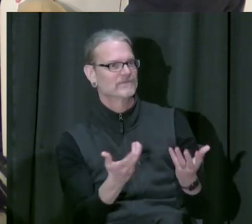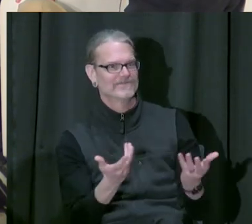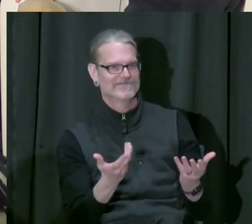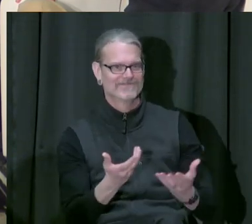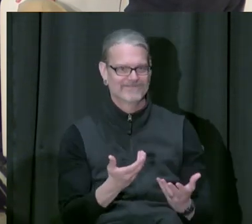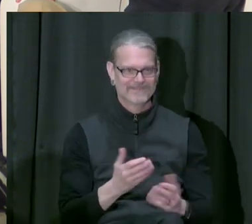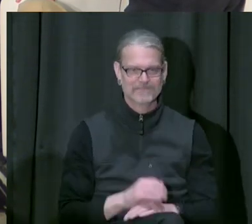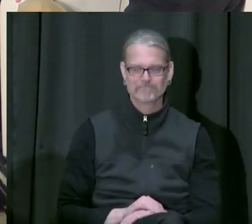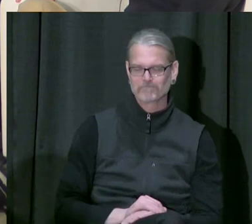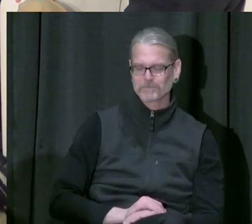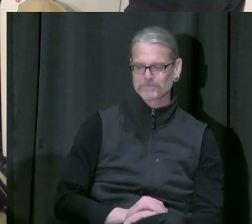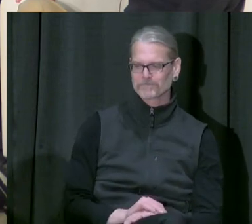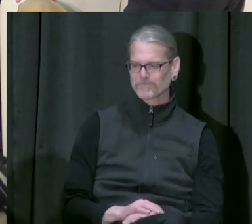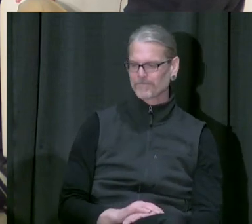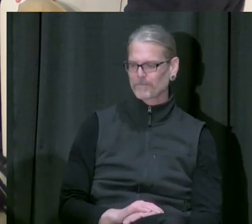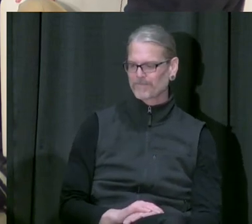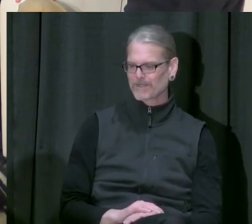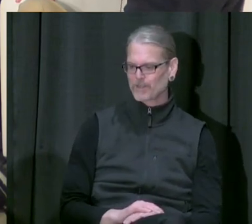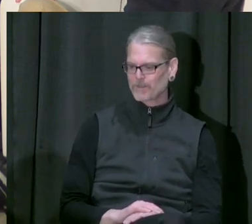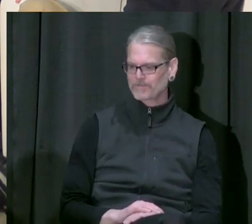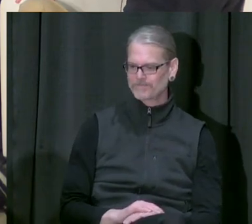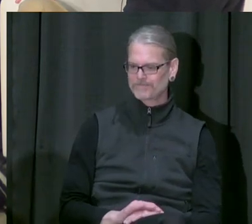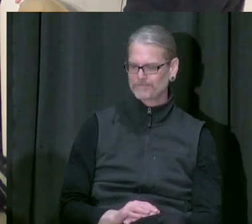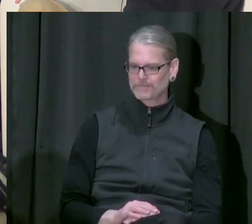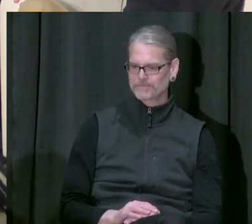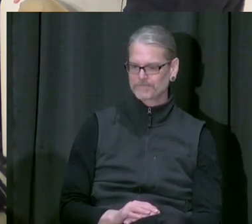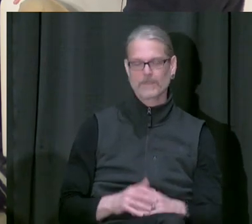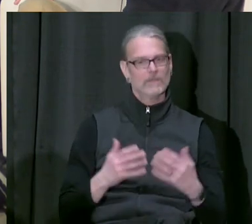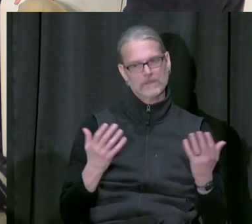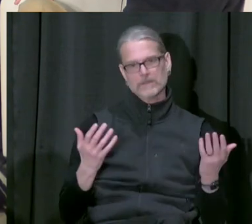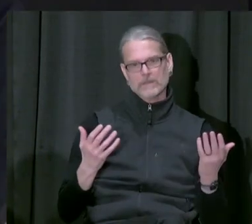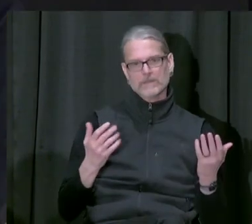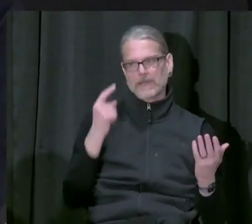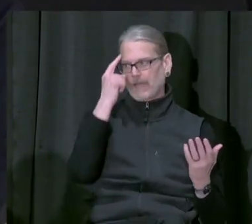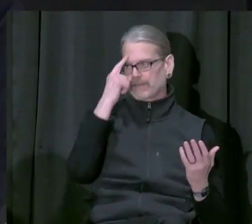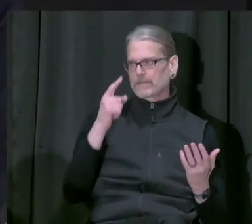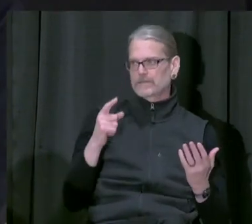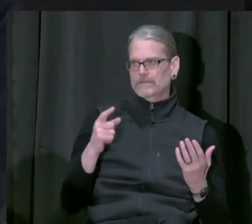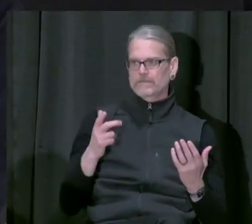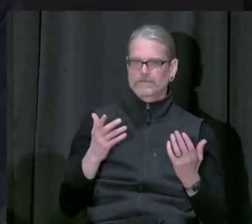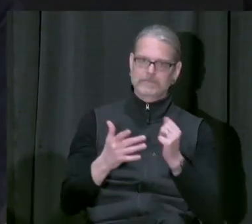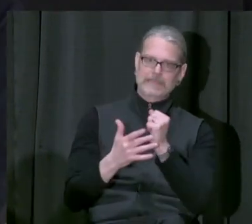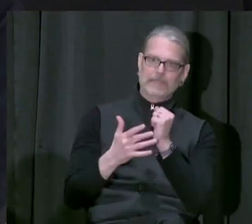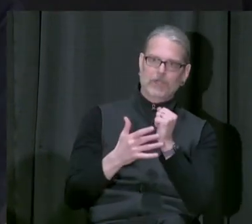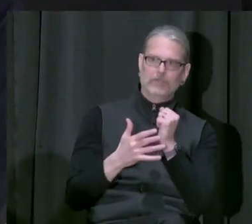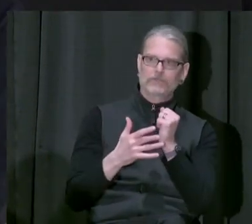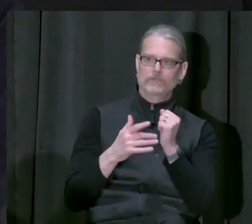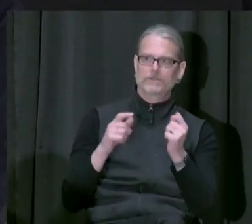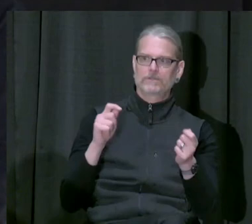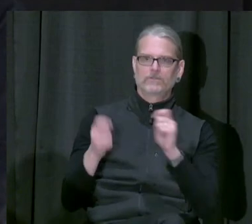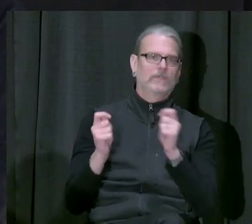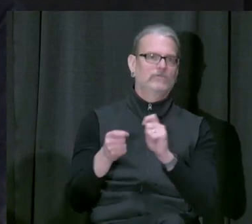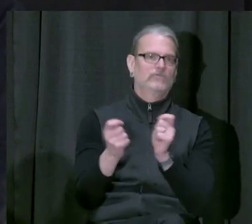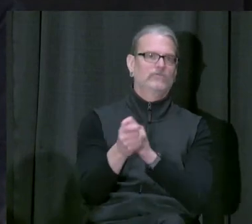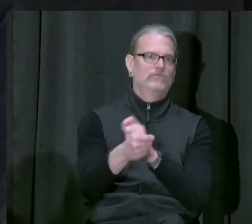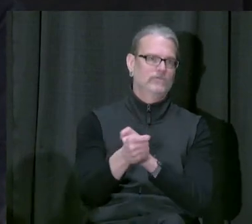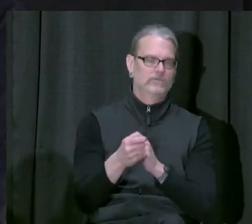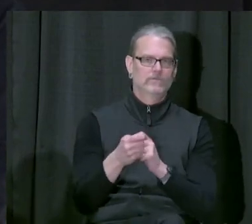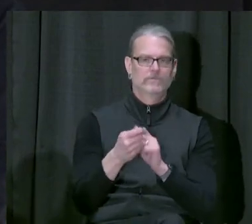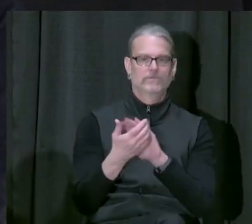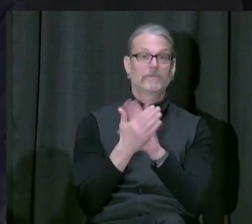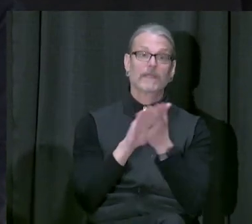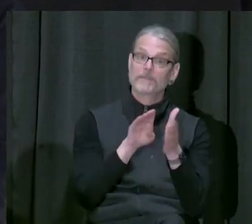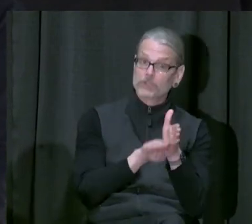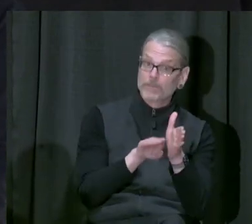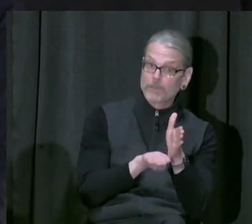we actually see happening in the next couple of years? Well, I think there's always room for technologies as far as getting cheaper